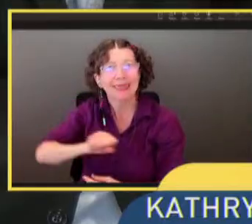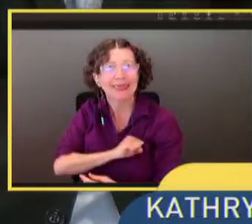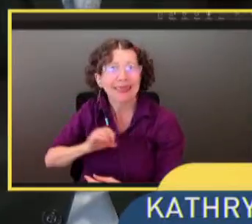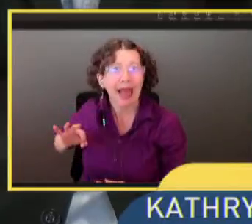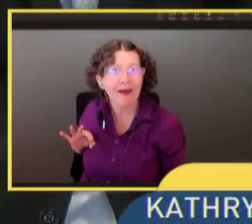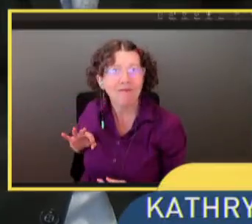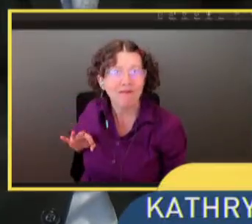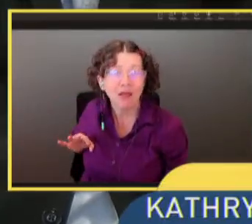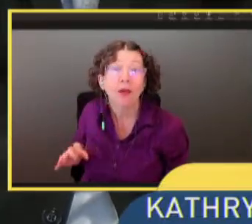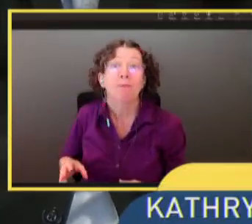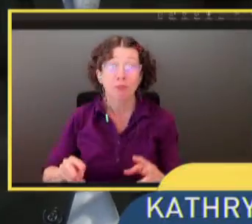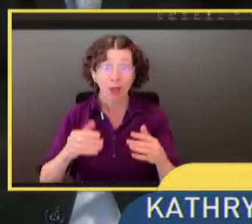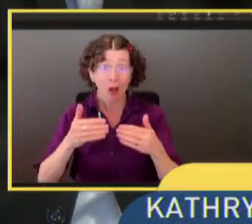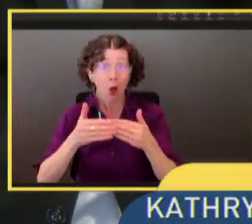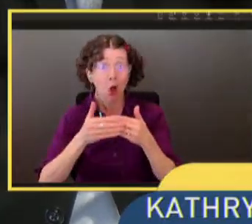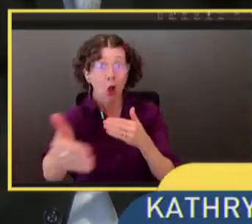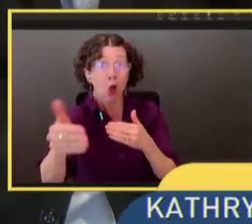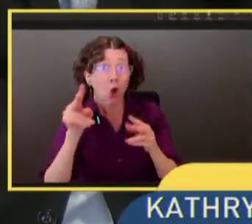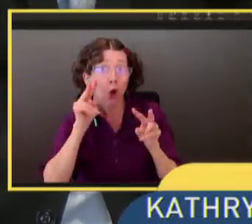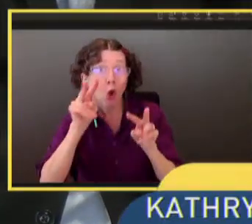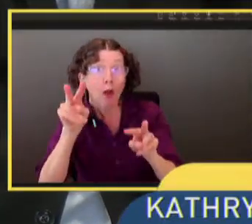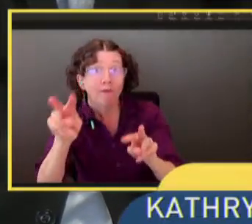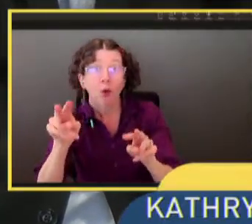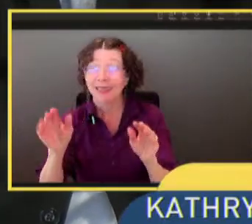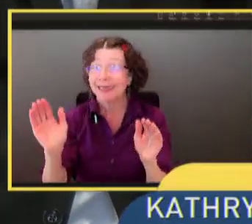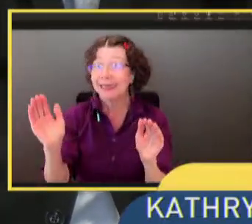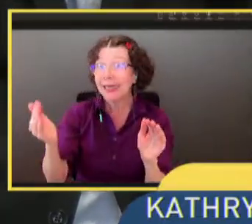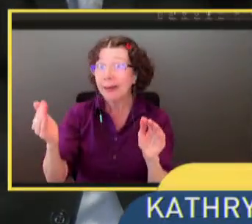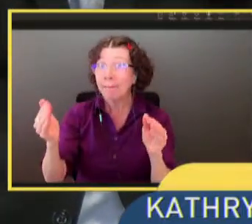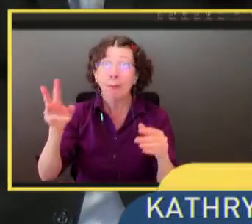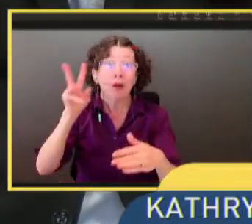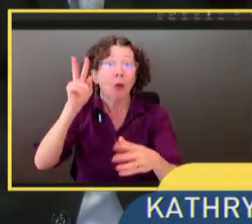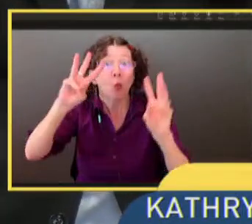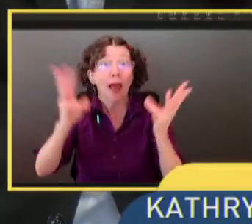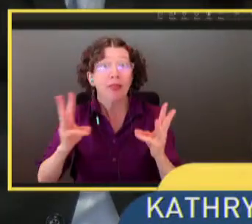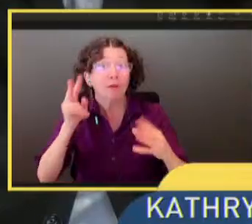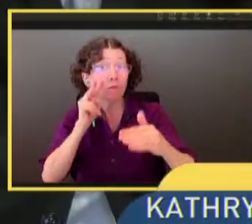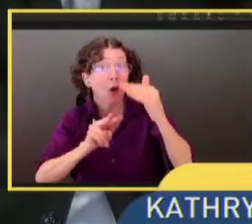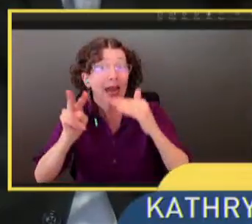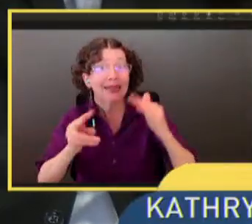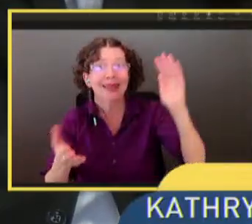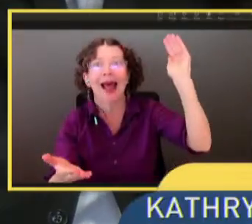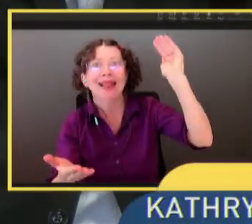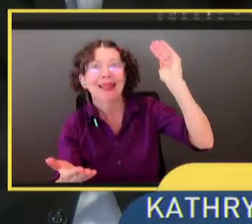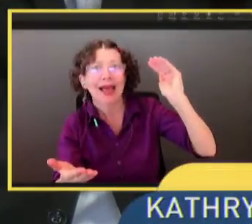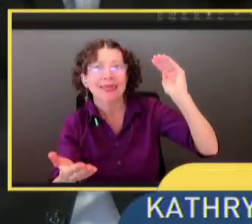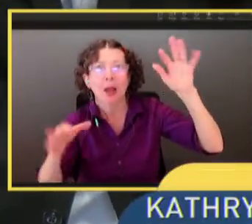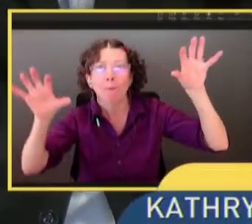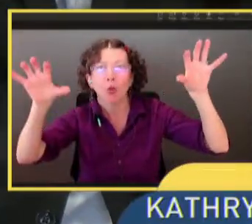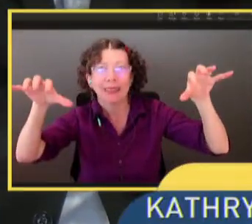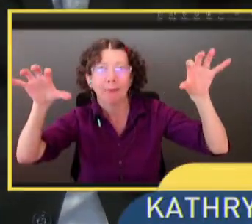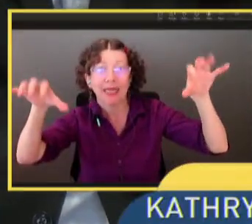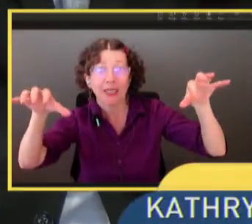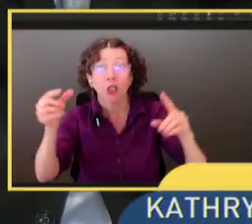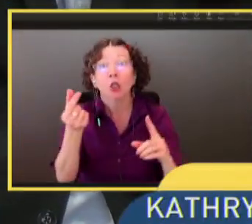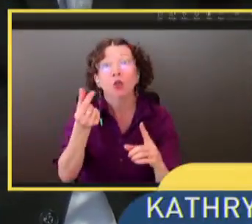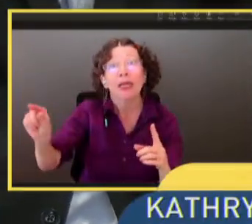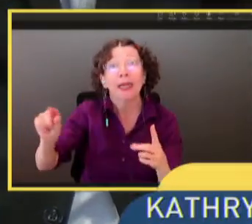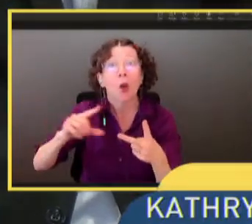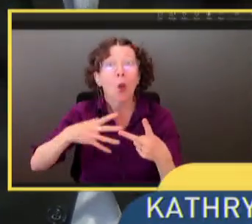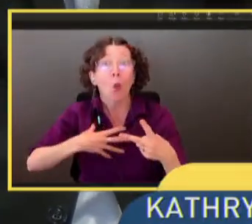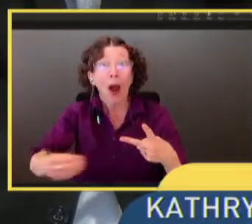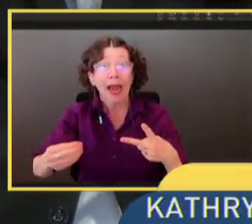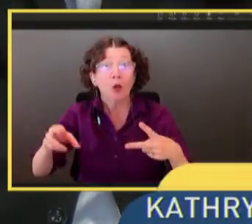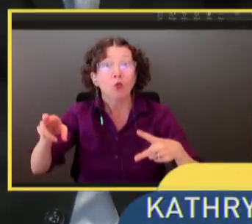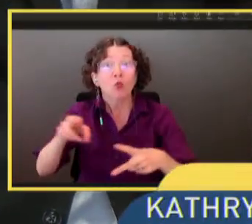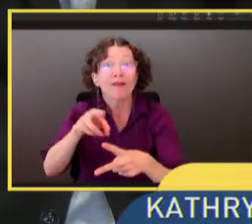hours a day, 7 days a week to ensure we can support those partners when requested. So again, I'd like to recognize those staff.